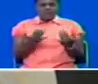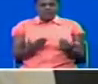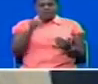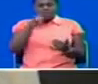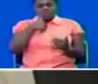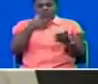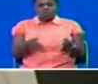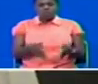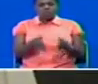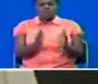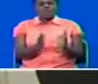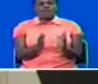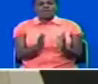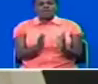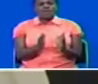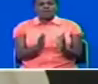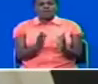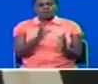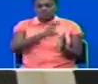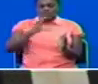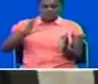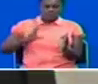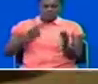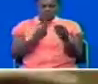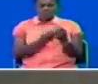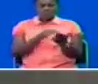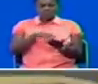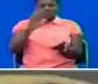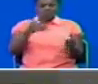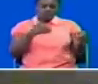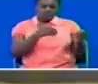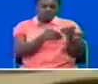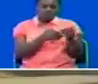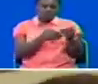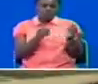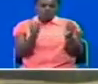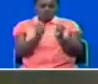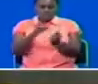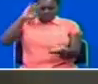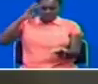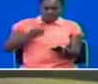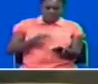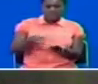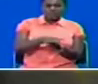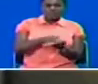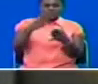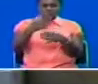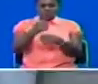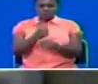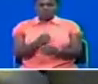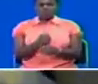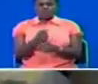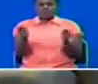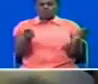approach by the Ethics and Anti-Corruption Commission to partner more closely this time round with faith-based organs, so 10